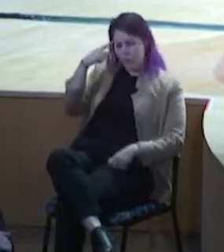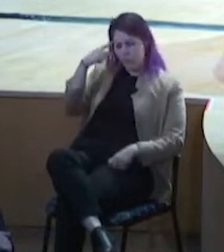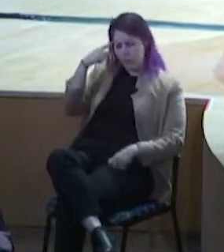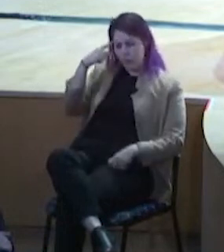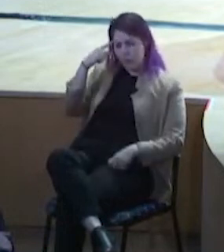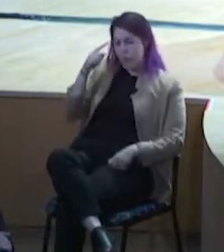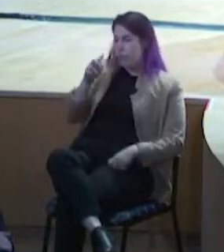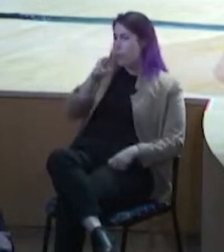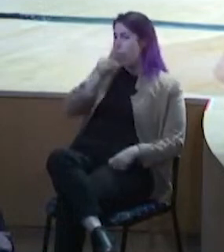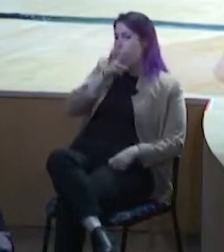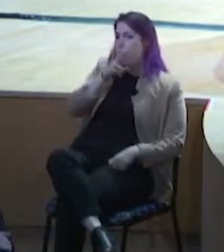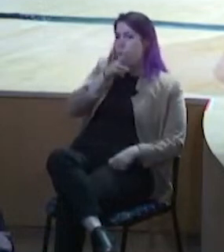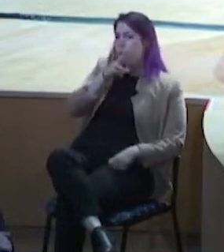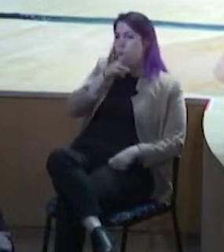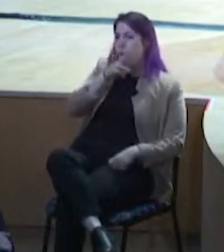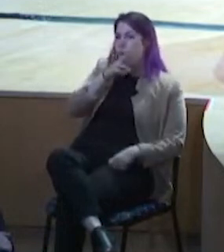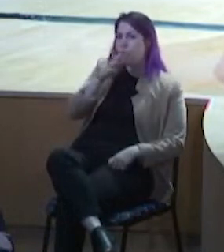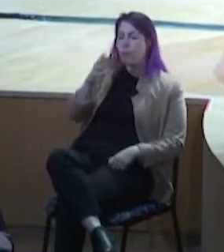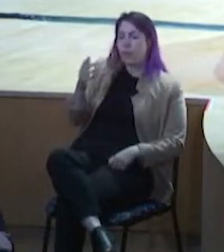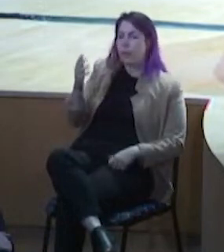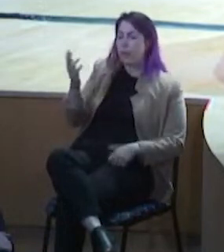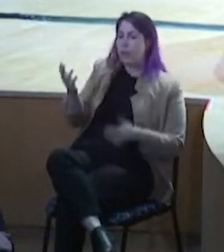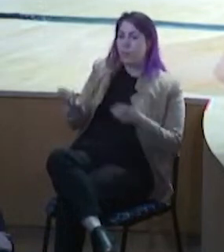water is one of the most